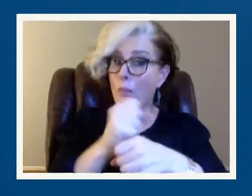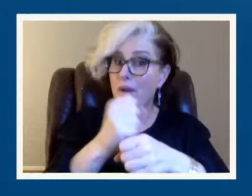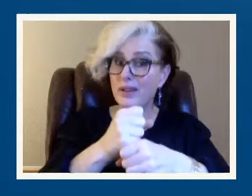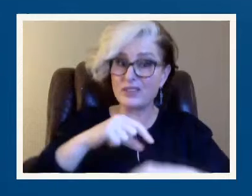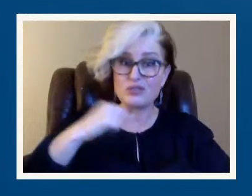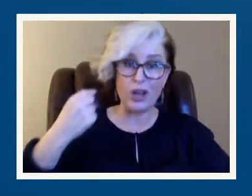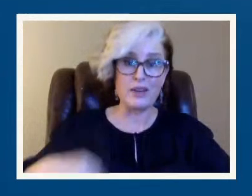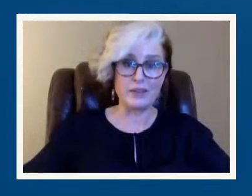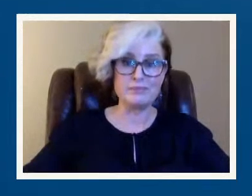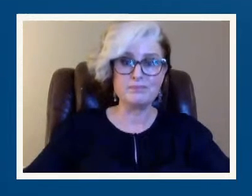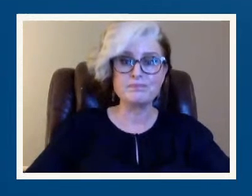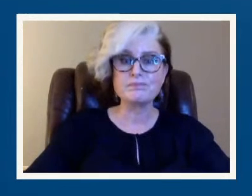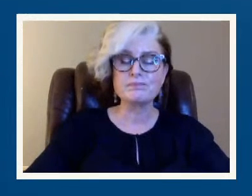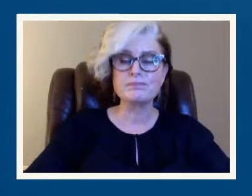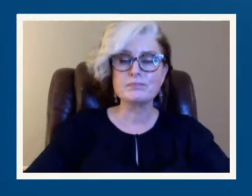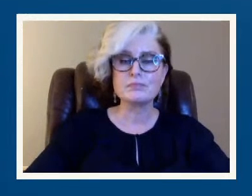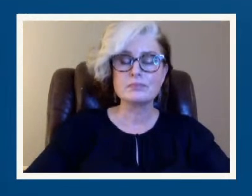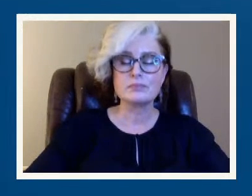China.